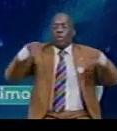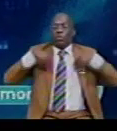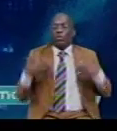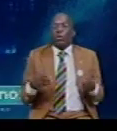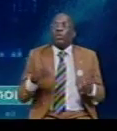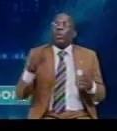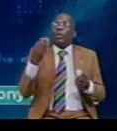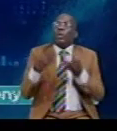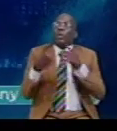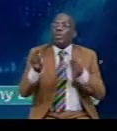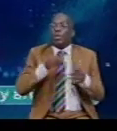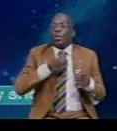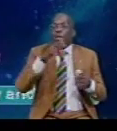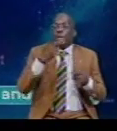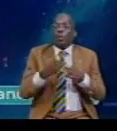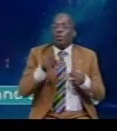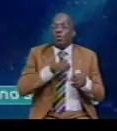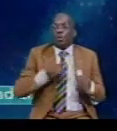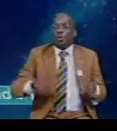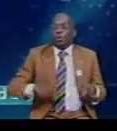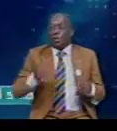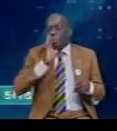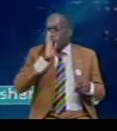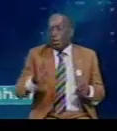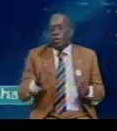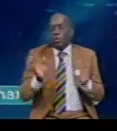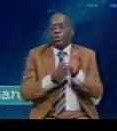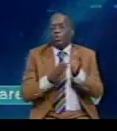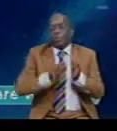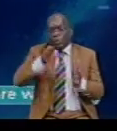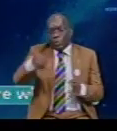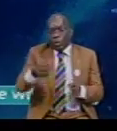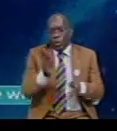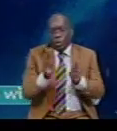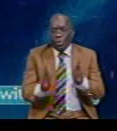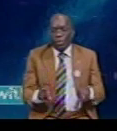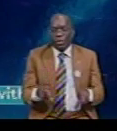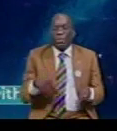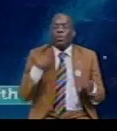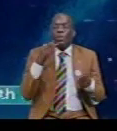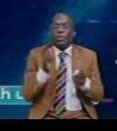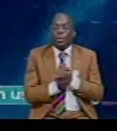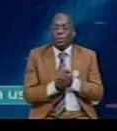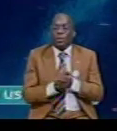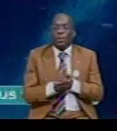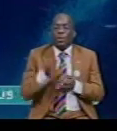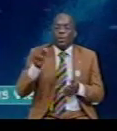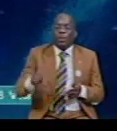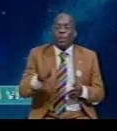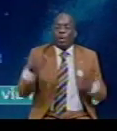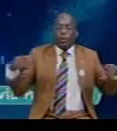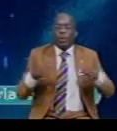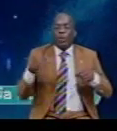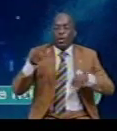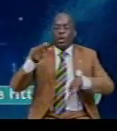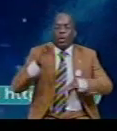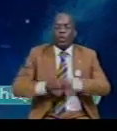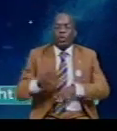praised. Florence from YouTube says, pain in my pelvic girdle and both legs are healed. Thank